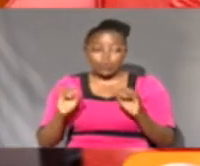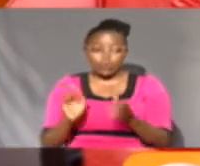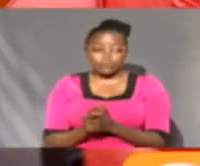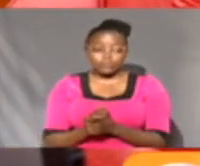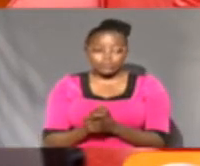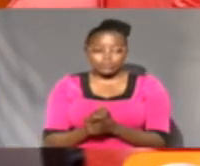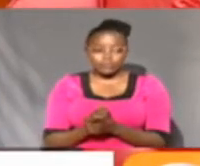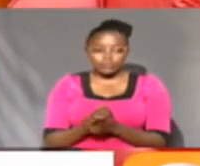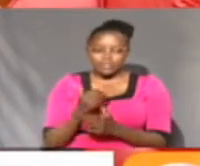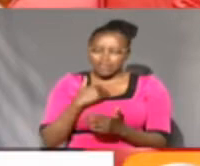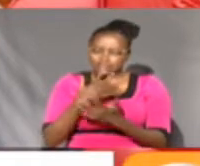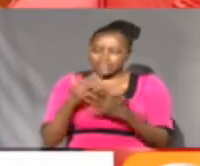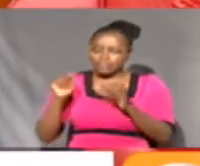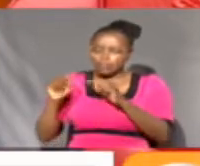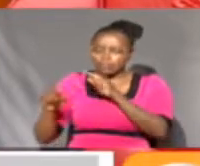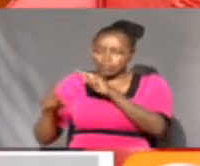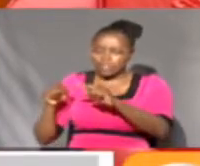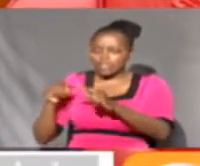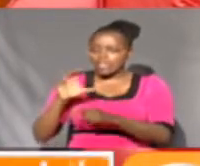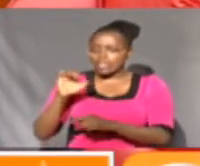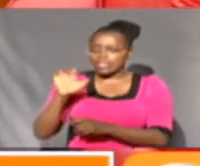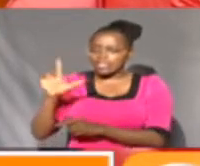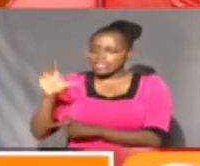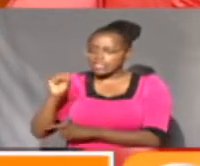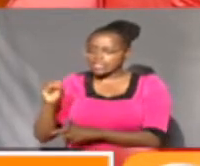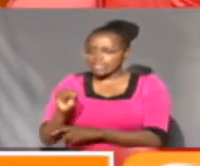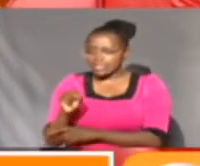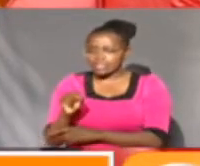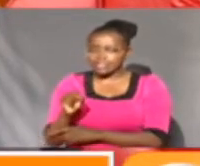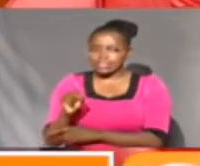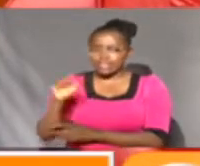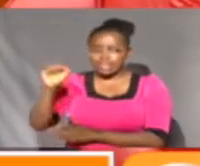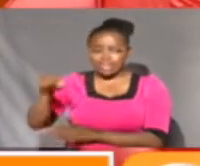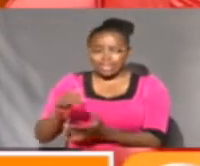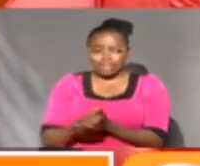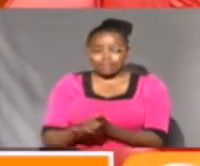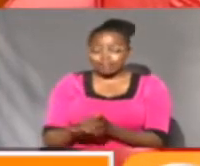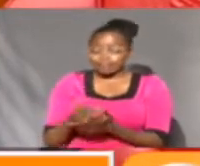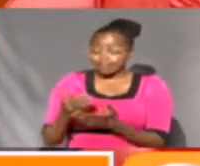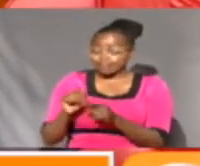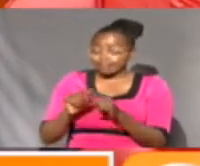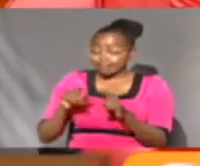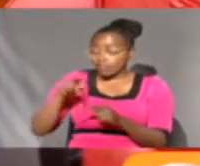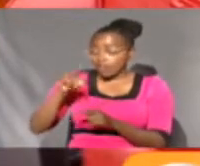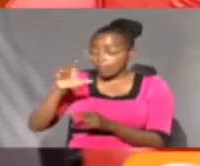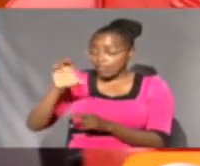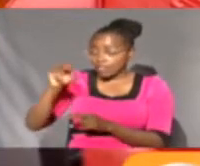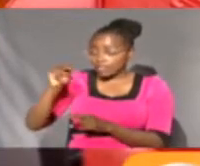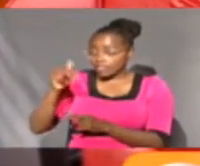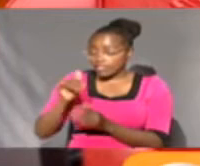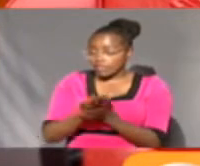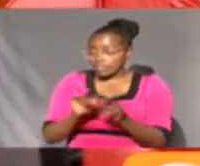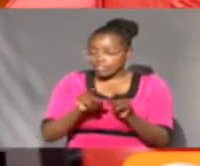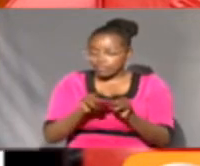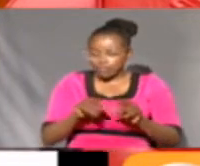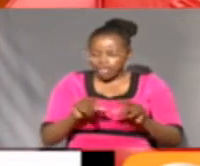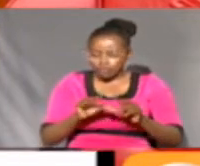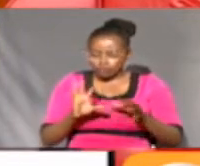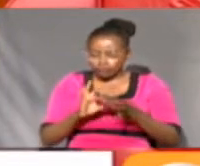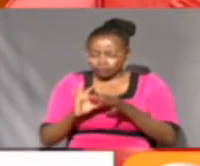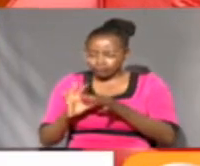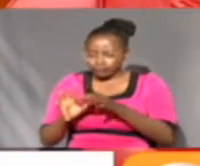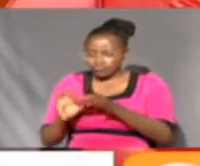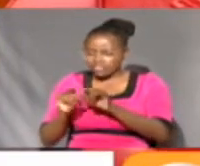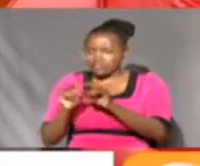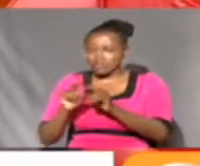inert ingredients can kill human cells, particularly embryonic, placental, and umbilical cord cells. It is